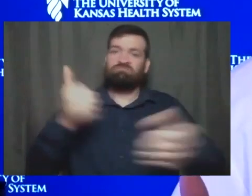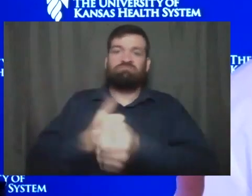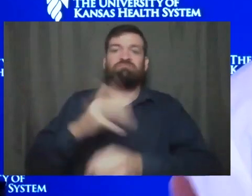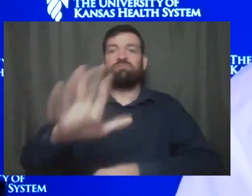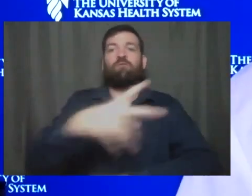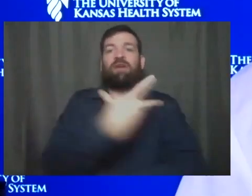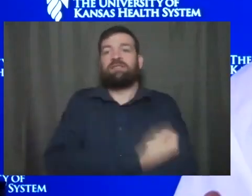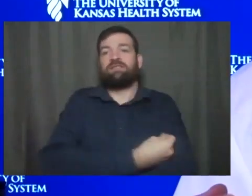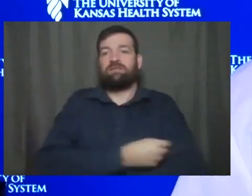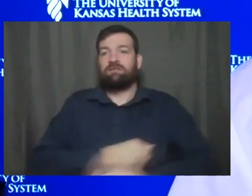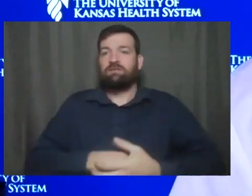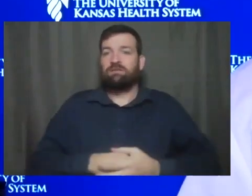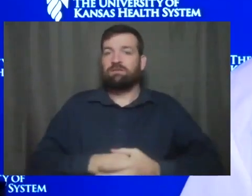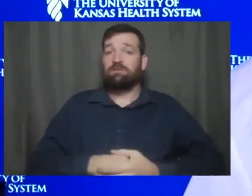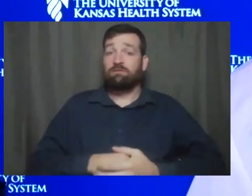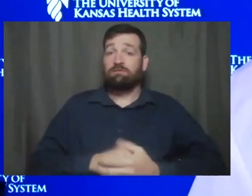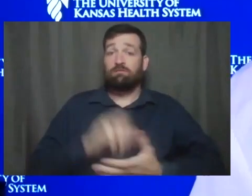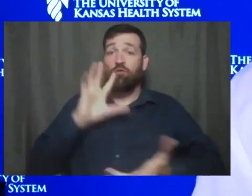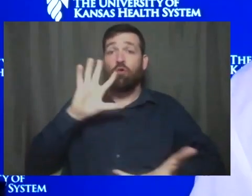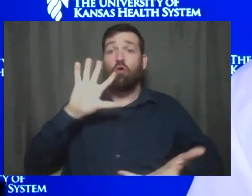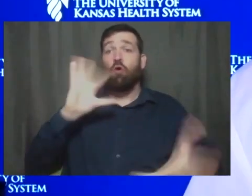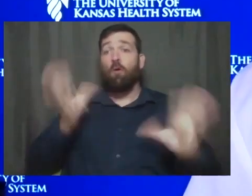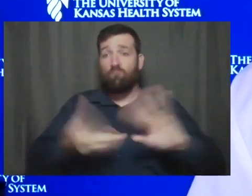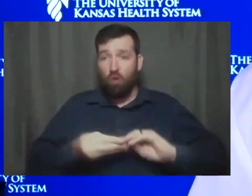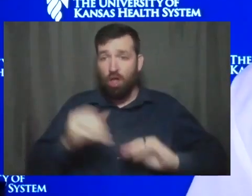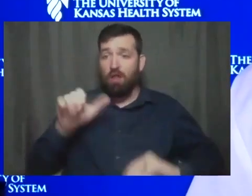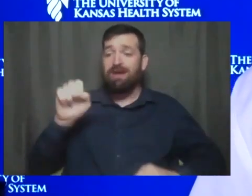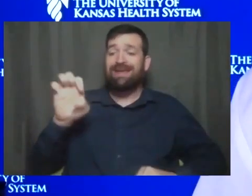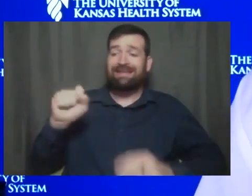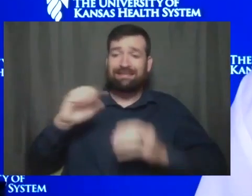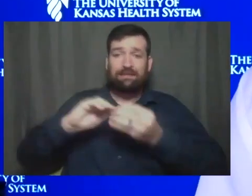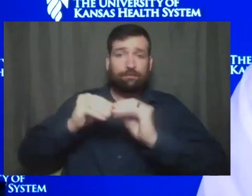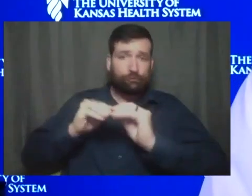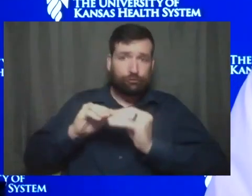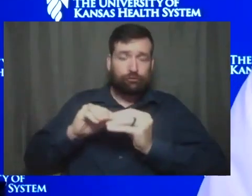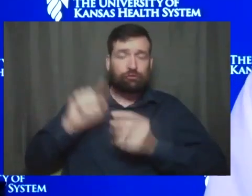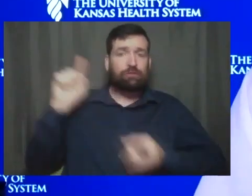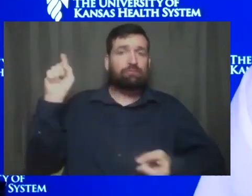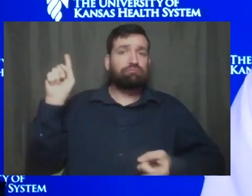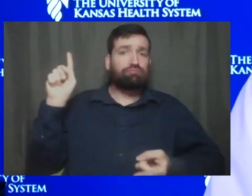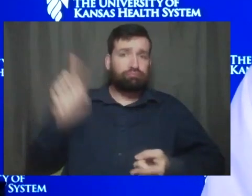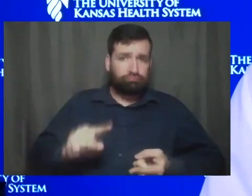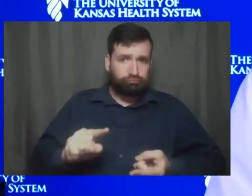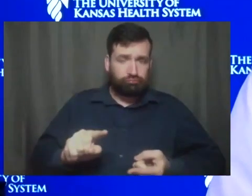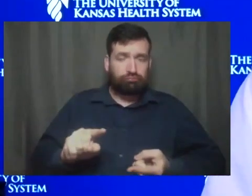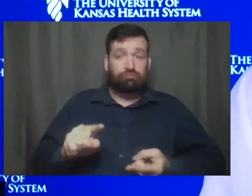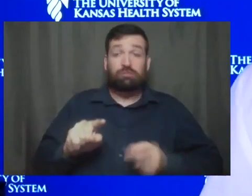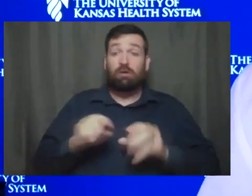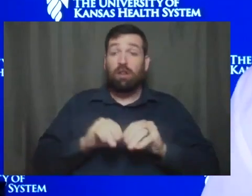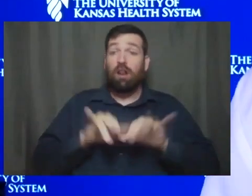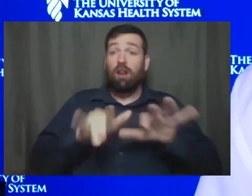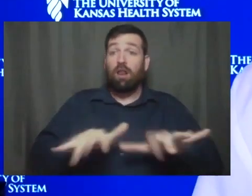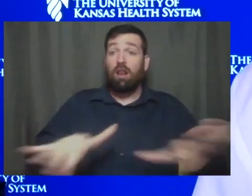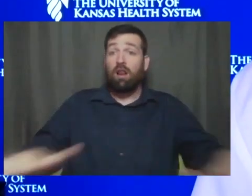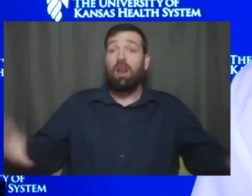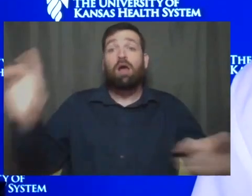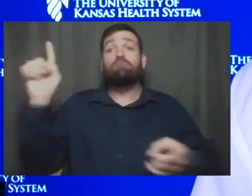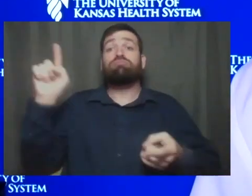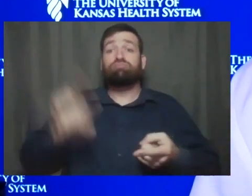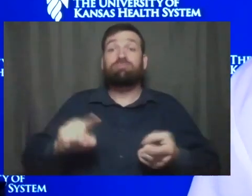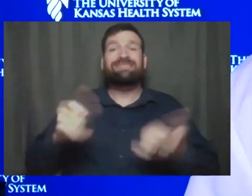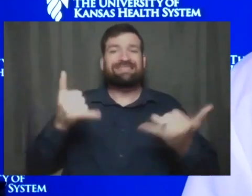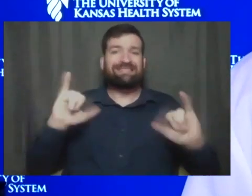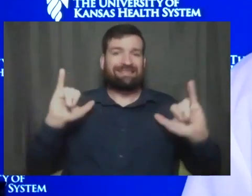that overall case counts are going down. The circulation of the virus is decreased, although it still is out there in the community.